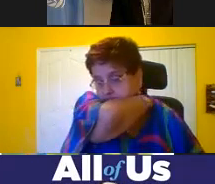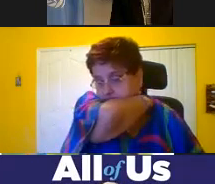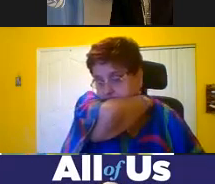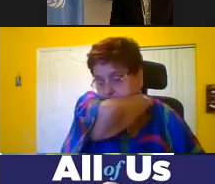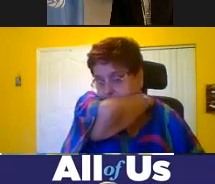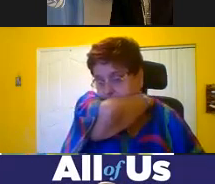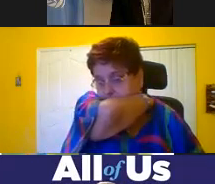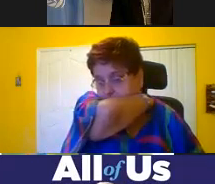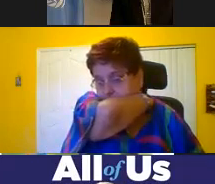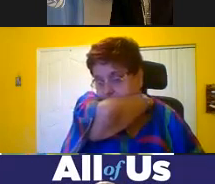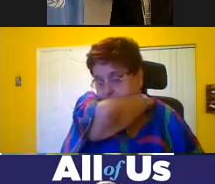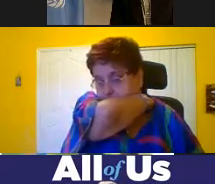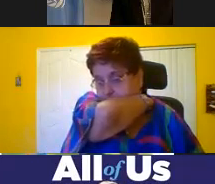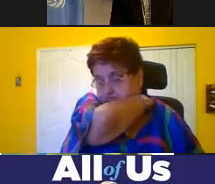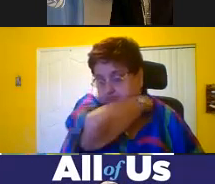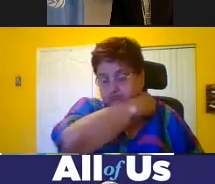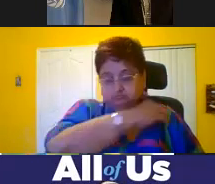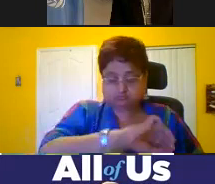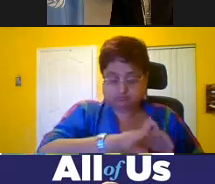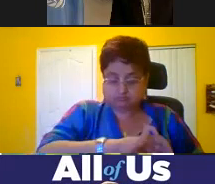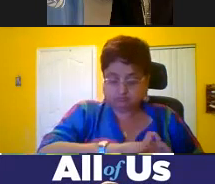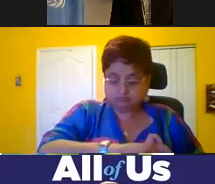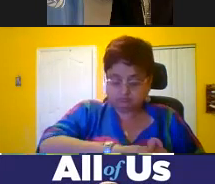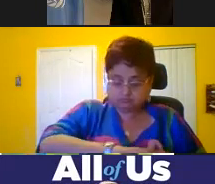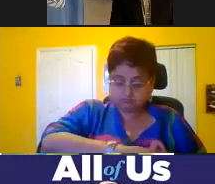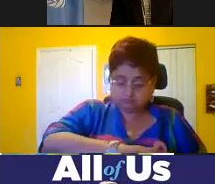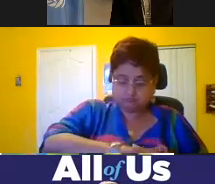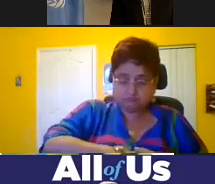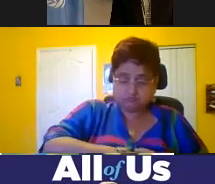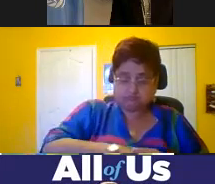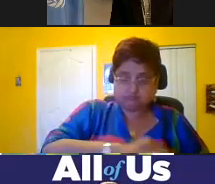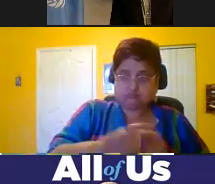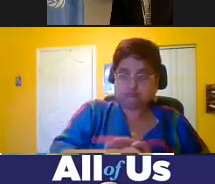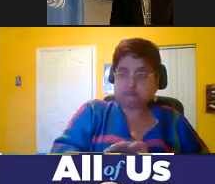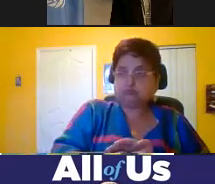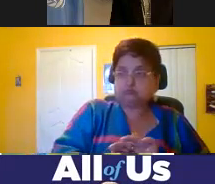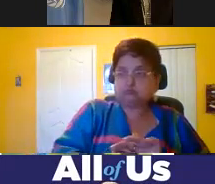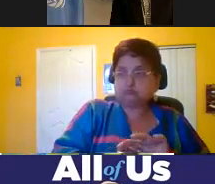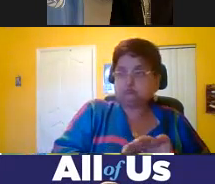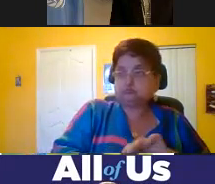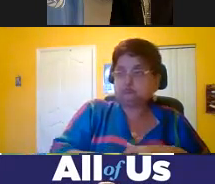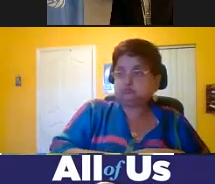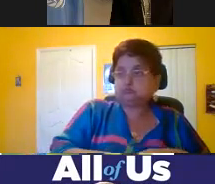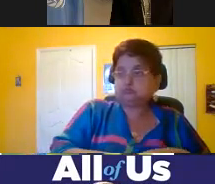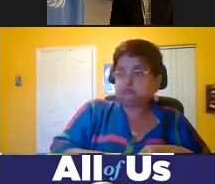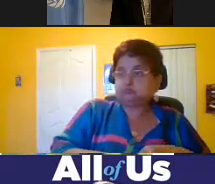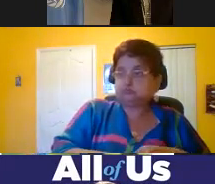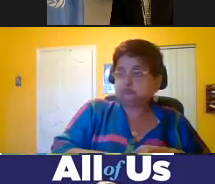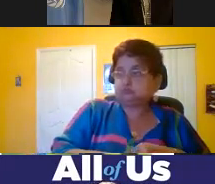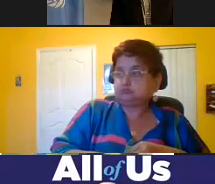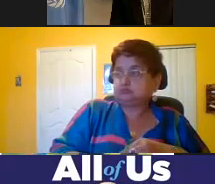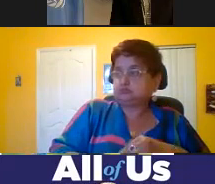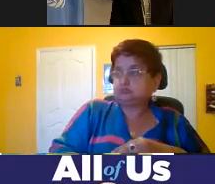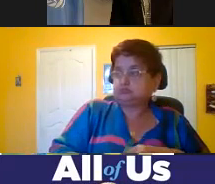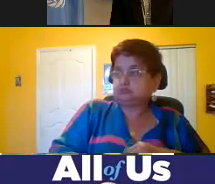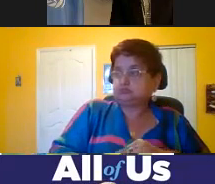get involved. We also conduct national education and outreach on the All of Us program to the disability community. So this particular slide